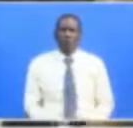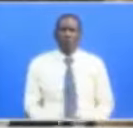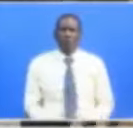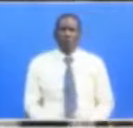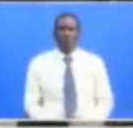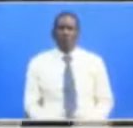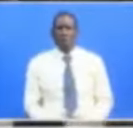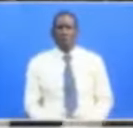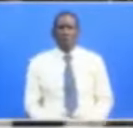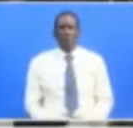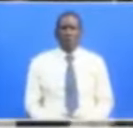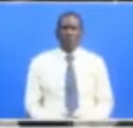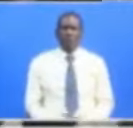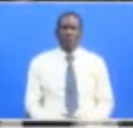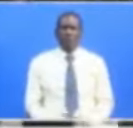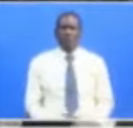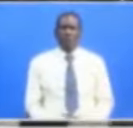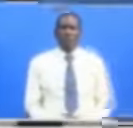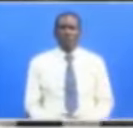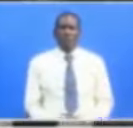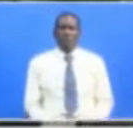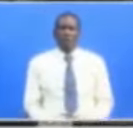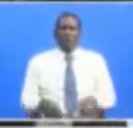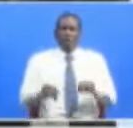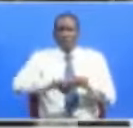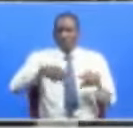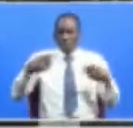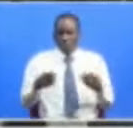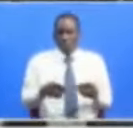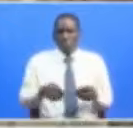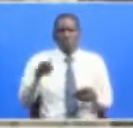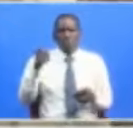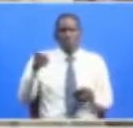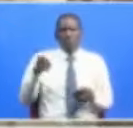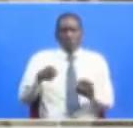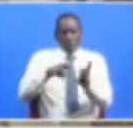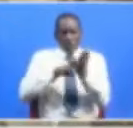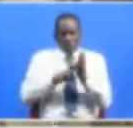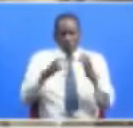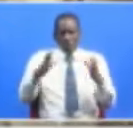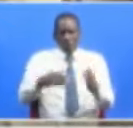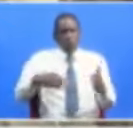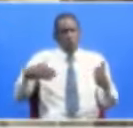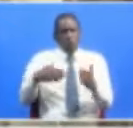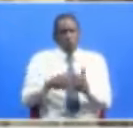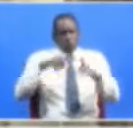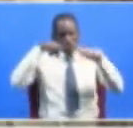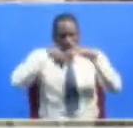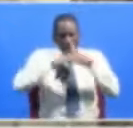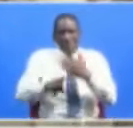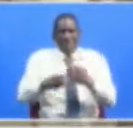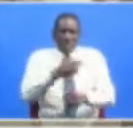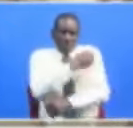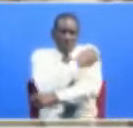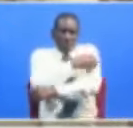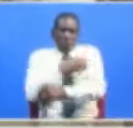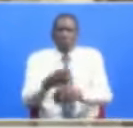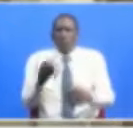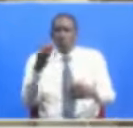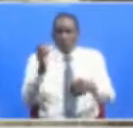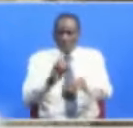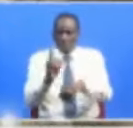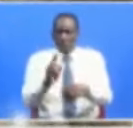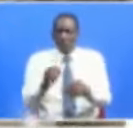If it is not possible, just stand back. And just like the rest, Nyota too was barred from gaining entry into the facility for nearly 30